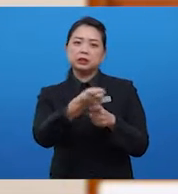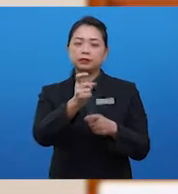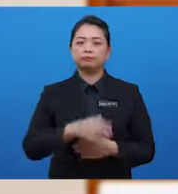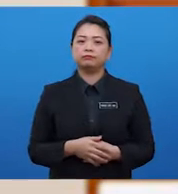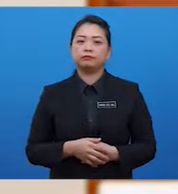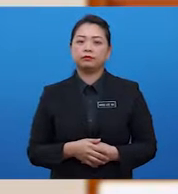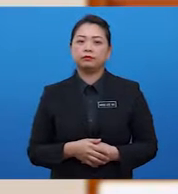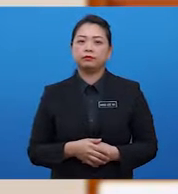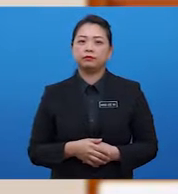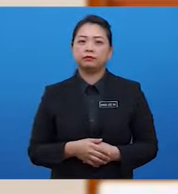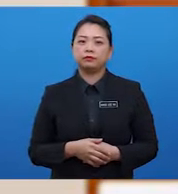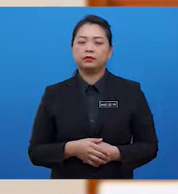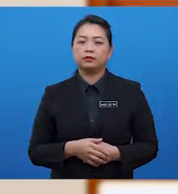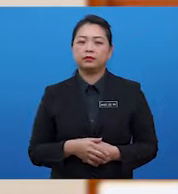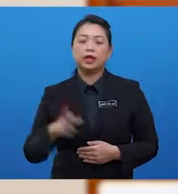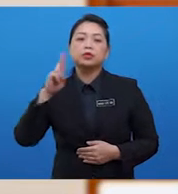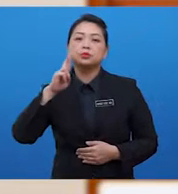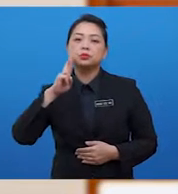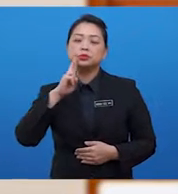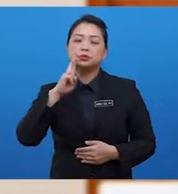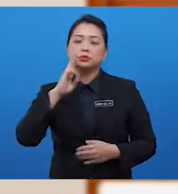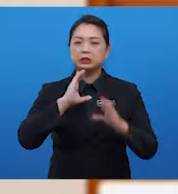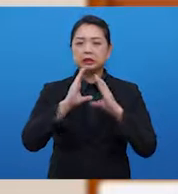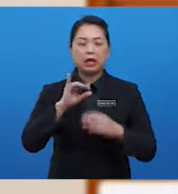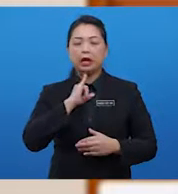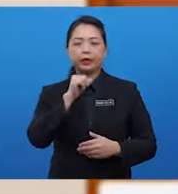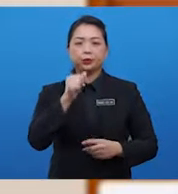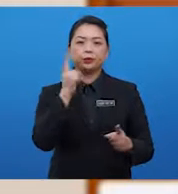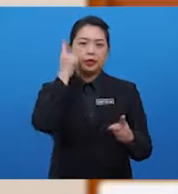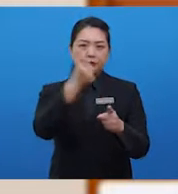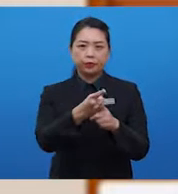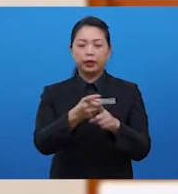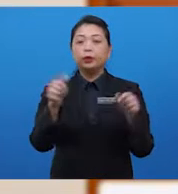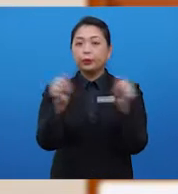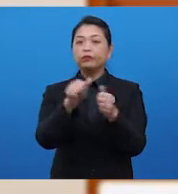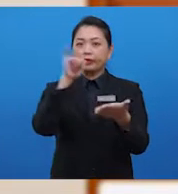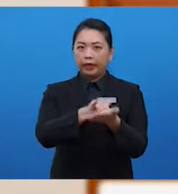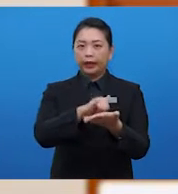Ross said, "I don't agree with that opinion." Audrey then